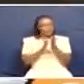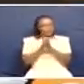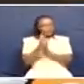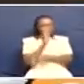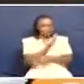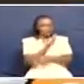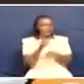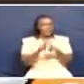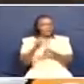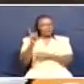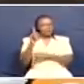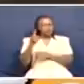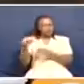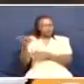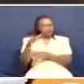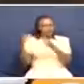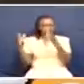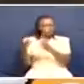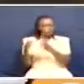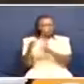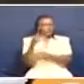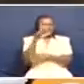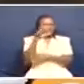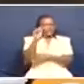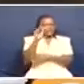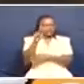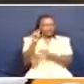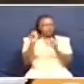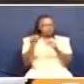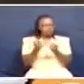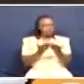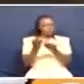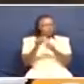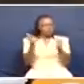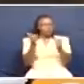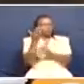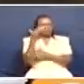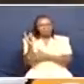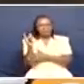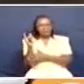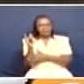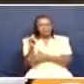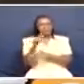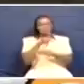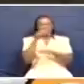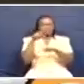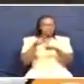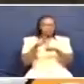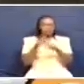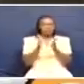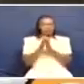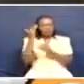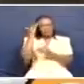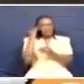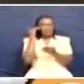Nairobi chapter of LSK could be well served by the principal and headquarters